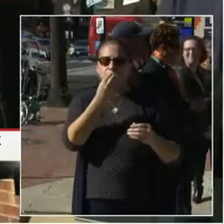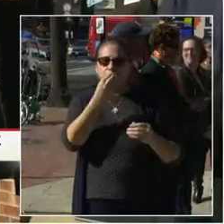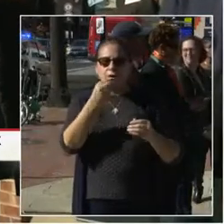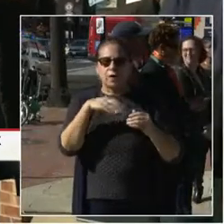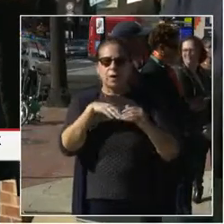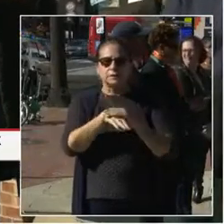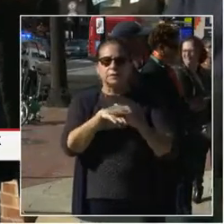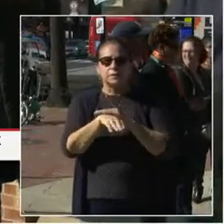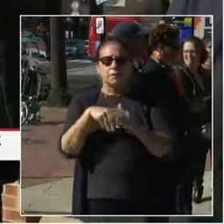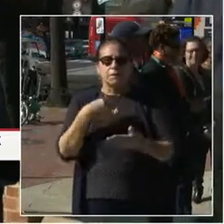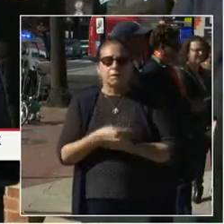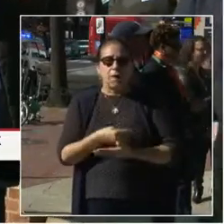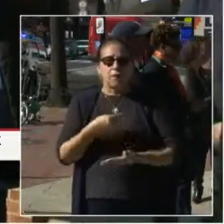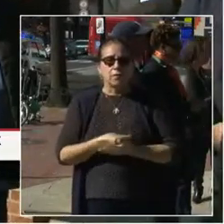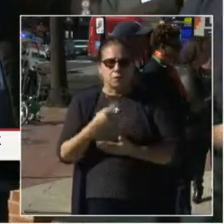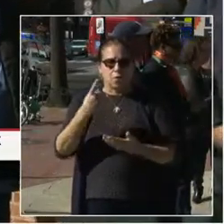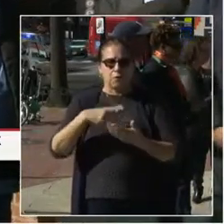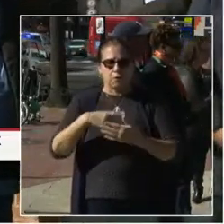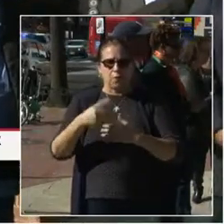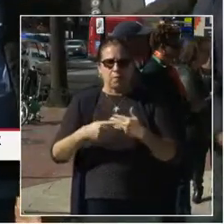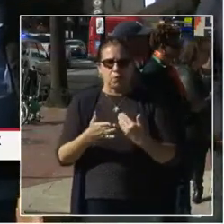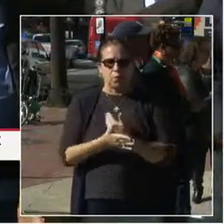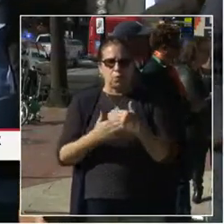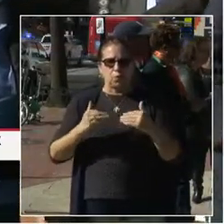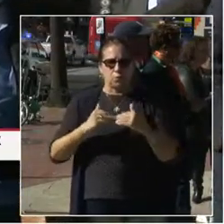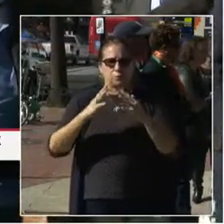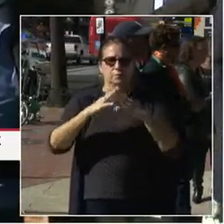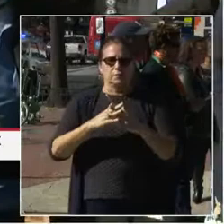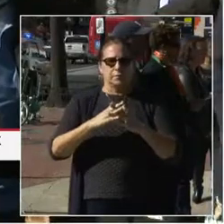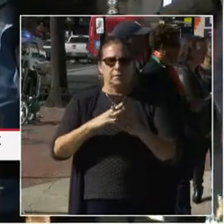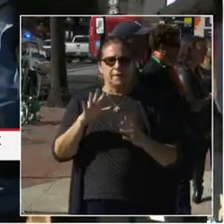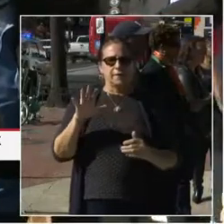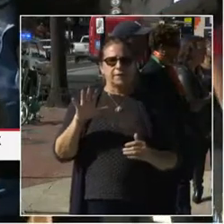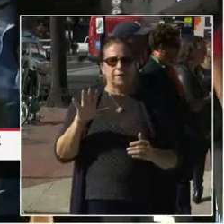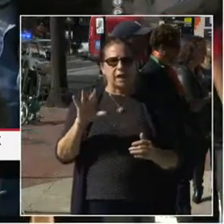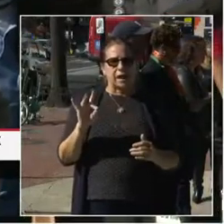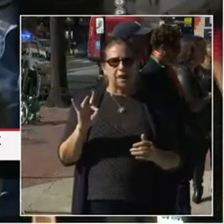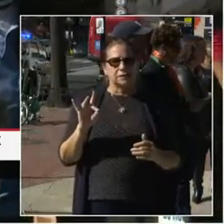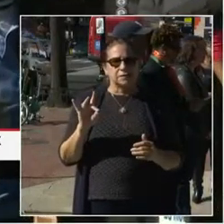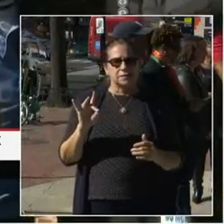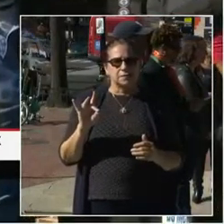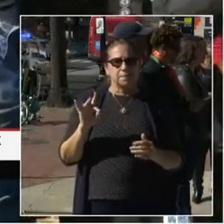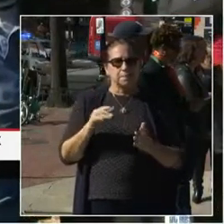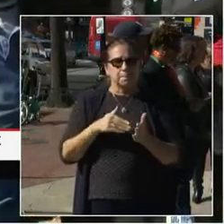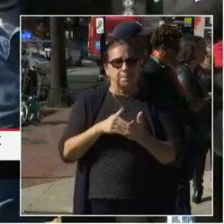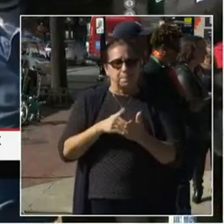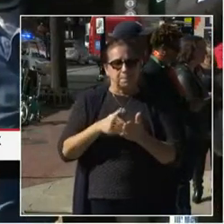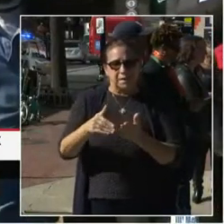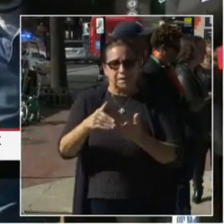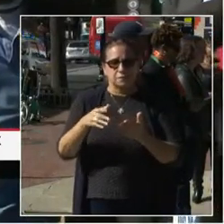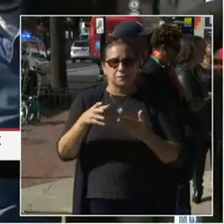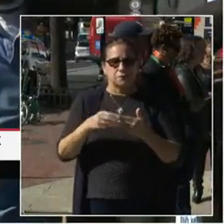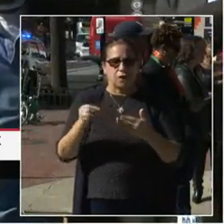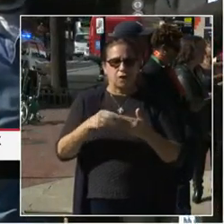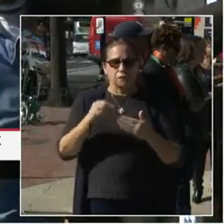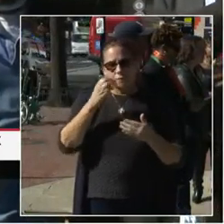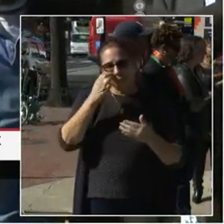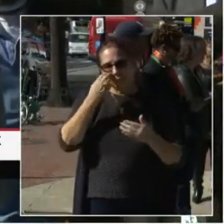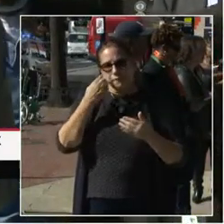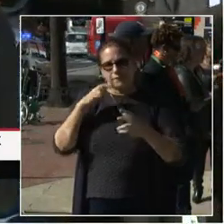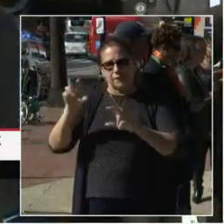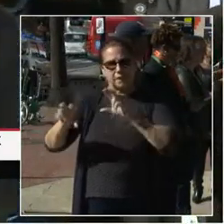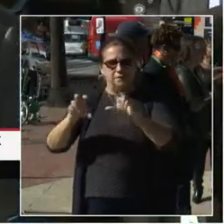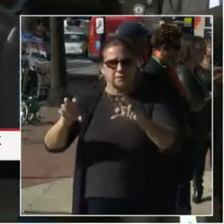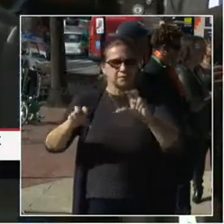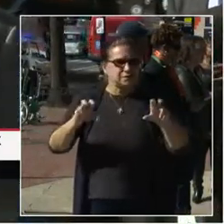$58 million to get more fantastic restaurants and grocery stores in places that don't have